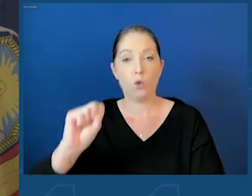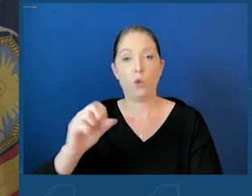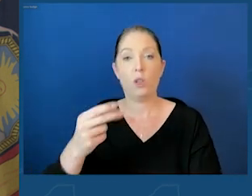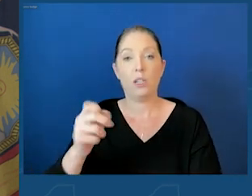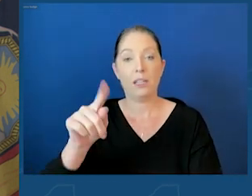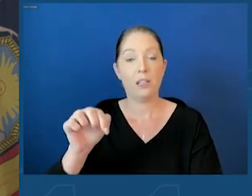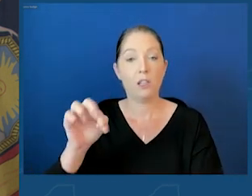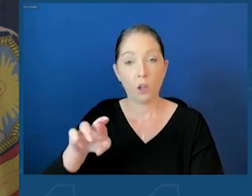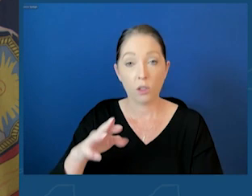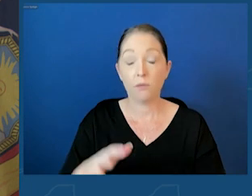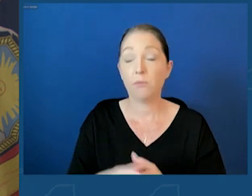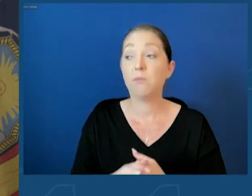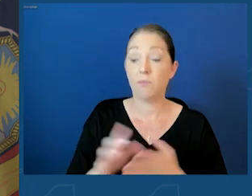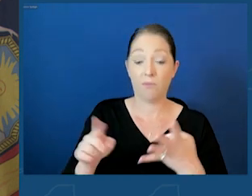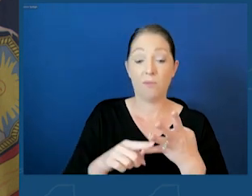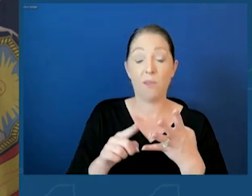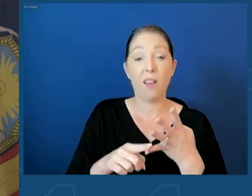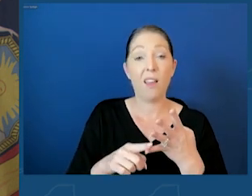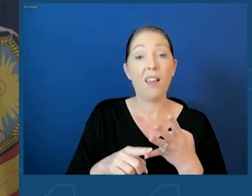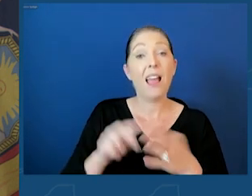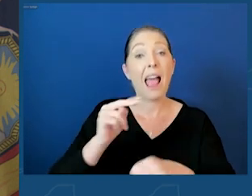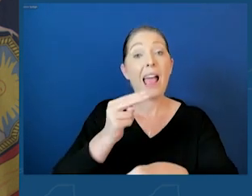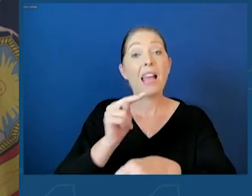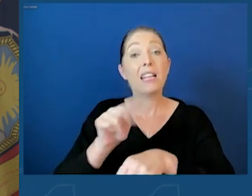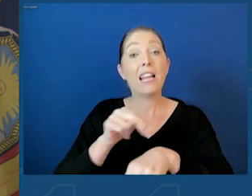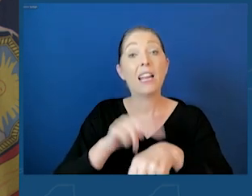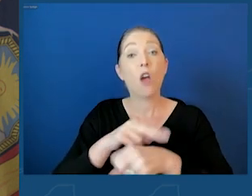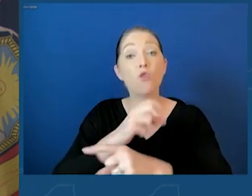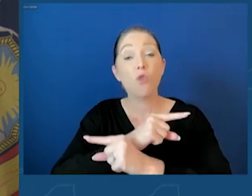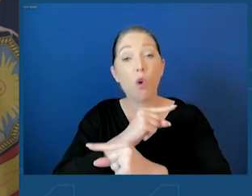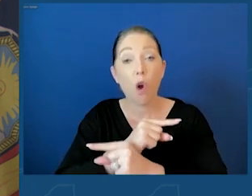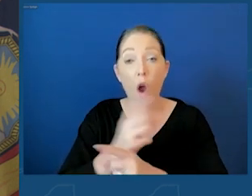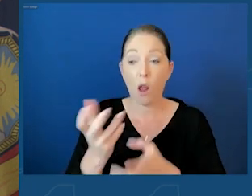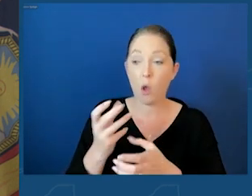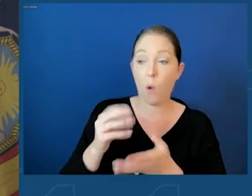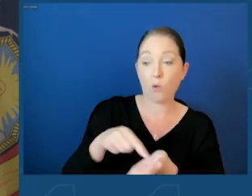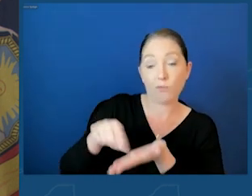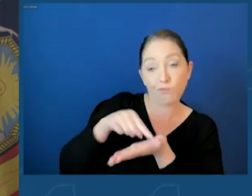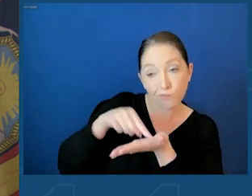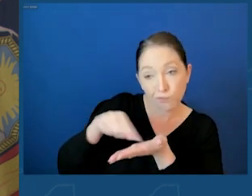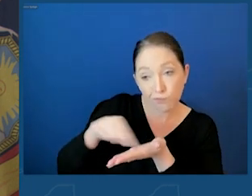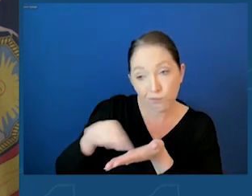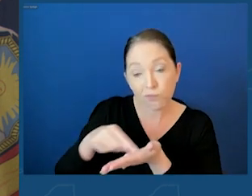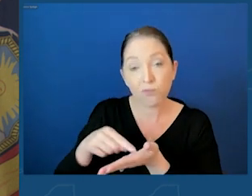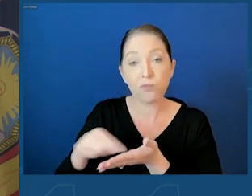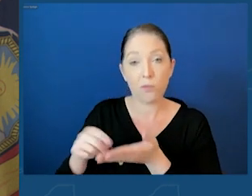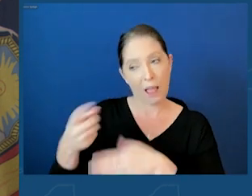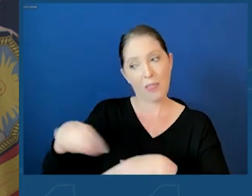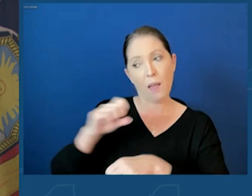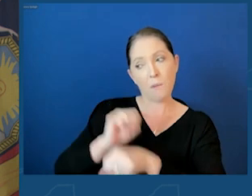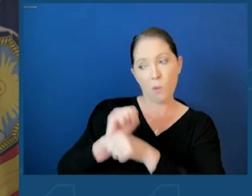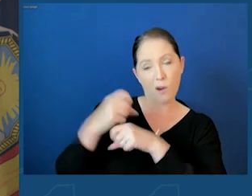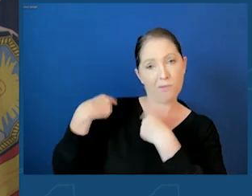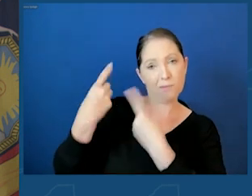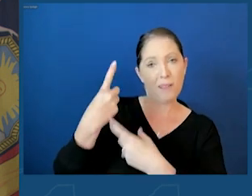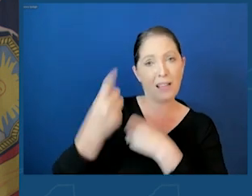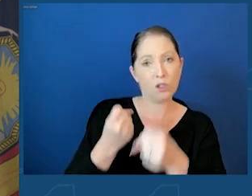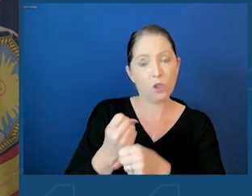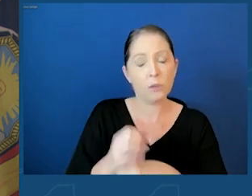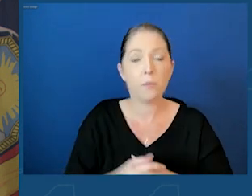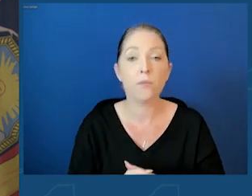been on the ground at these shelters throughout the state since last year. You can read my letter to the President